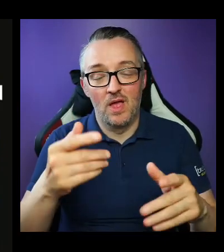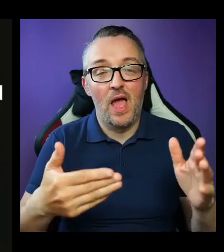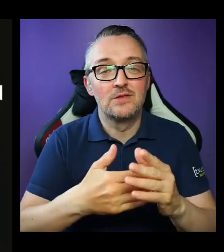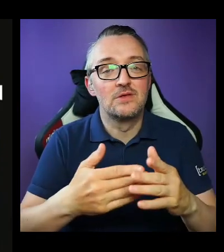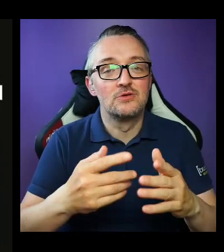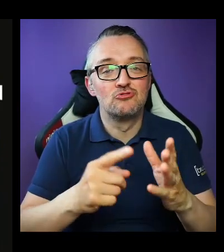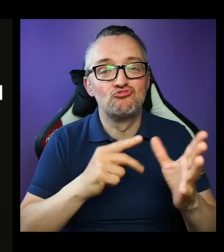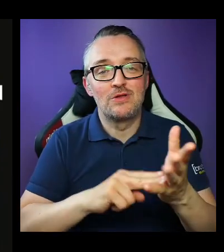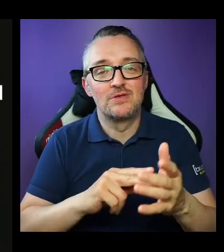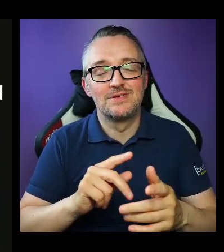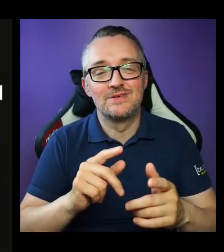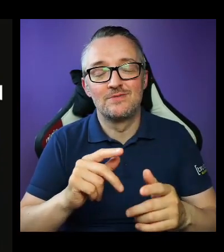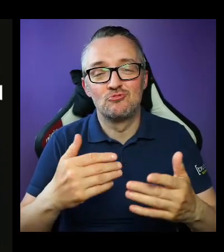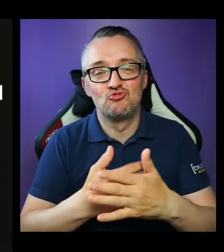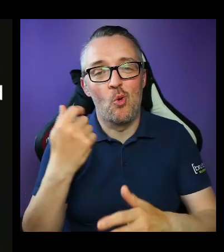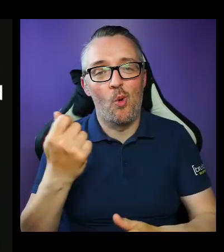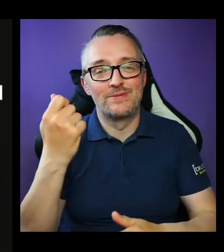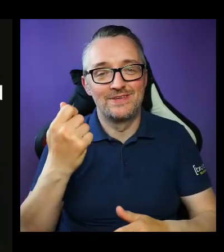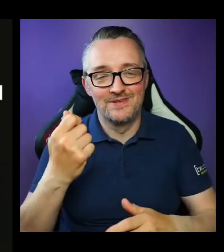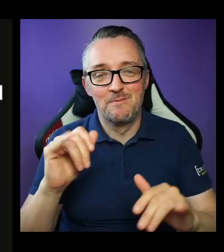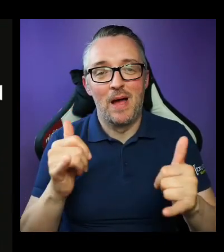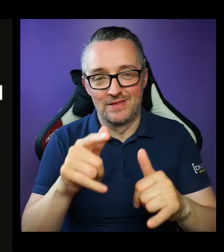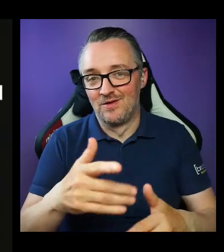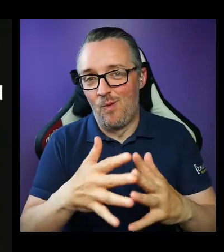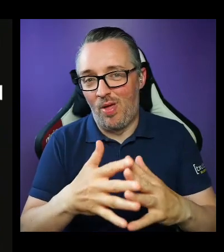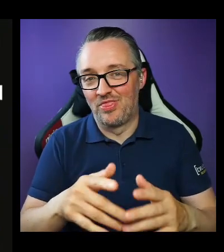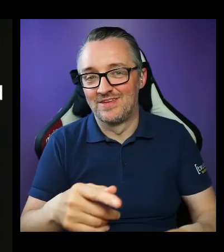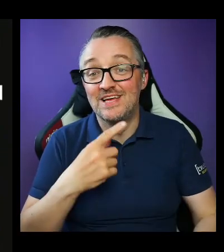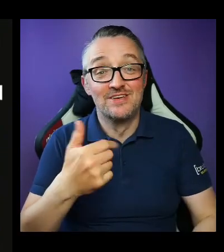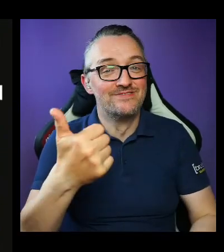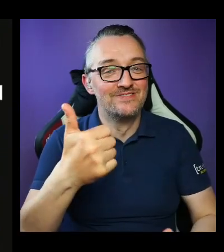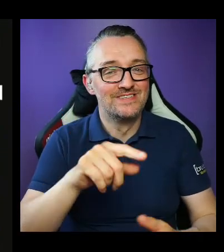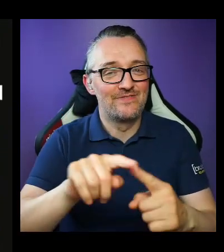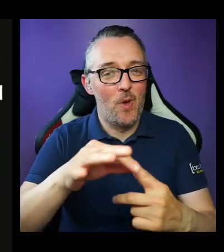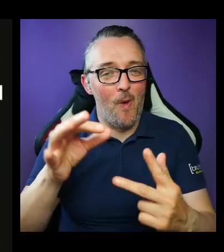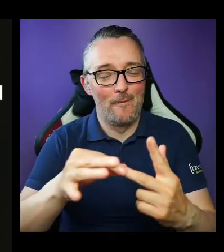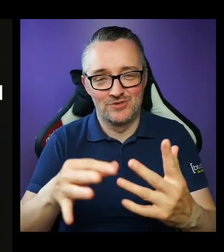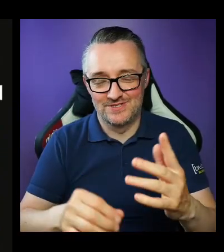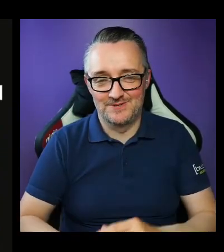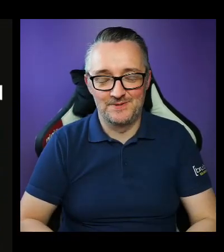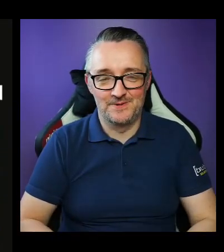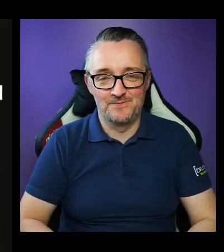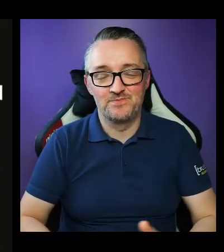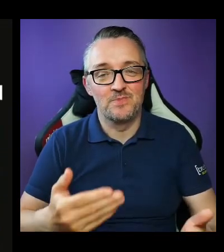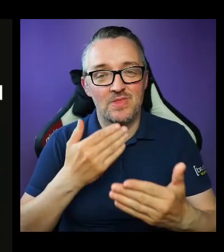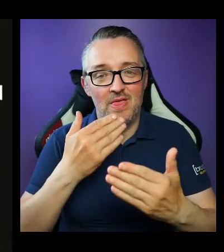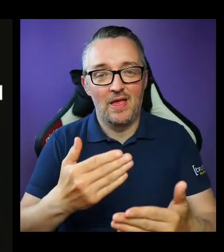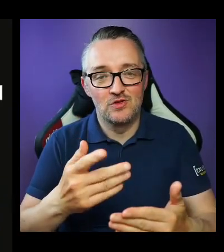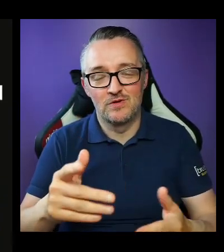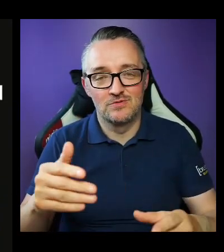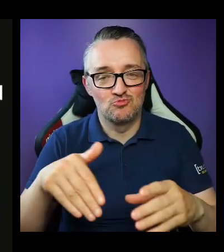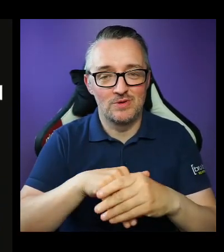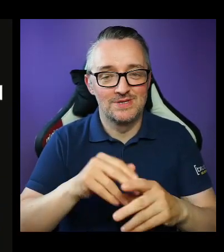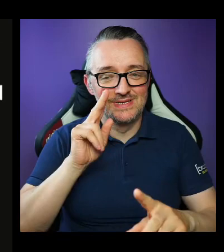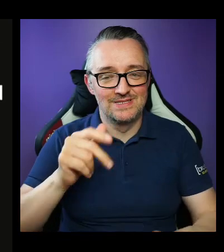also pretty good. Yeah. There you go. More options. Okay. Awesome. Thanks very much for joining us.